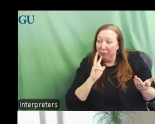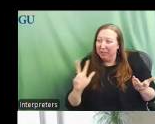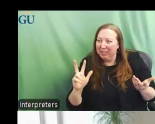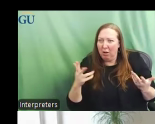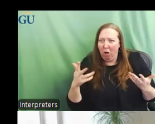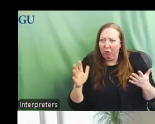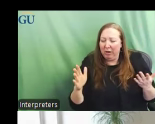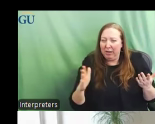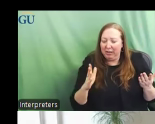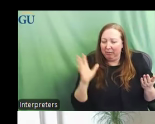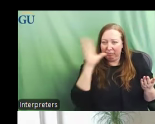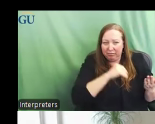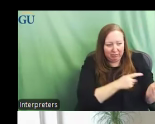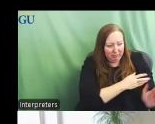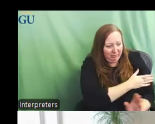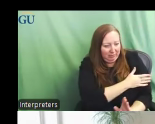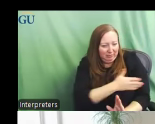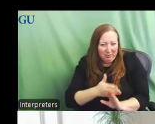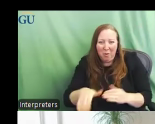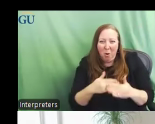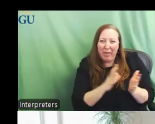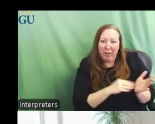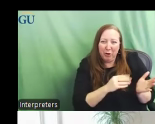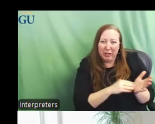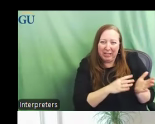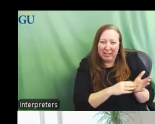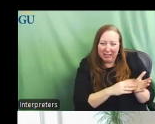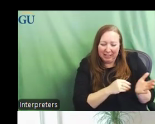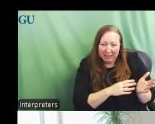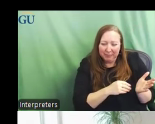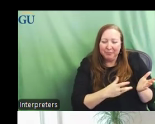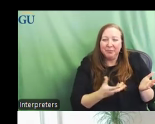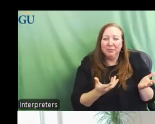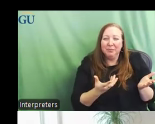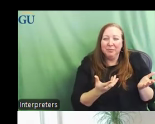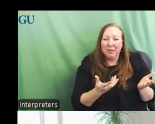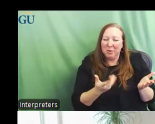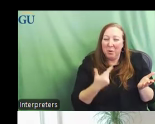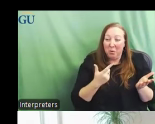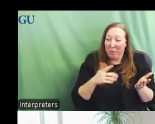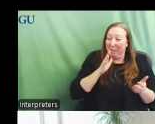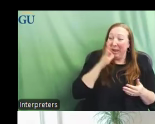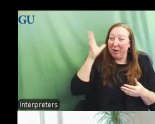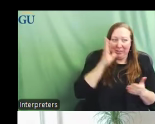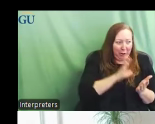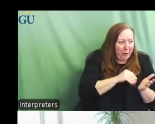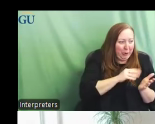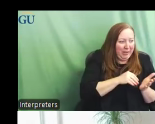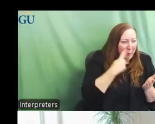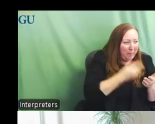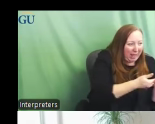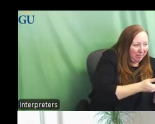they're learning language to model for a 2 or 3-year-old that may be offset. So it gives that early